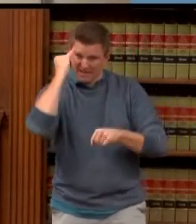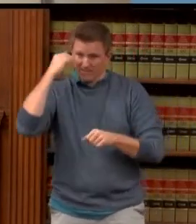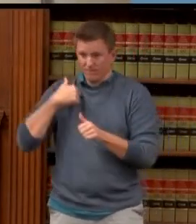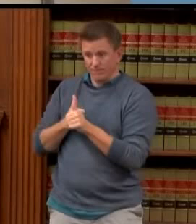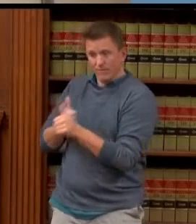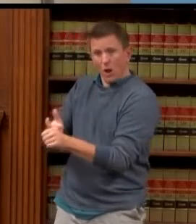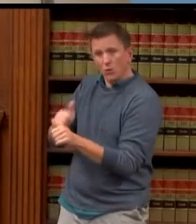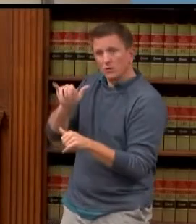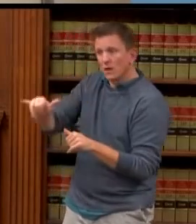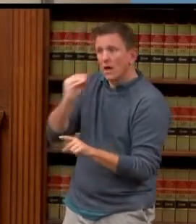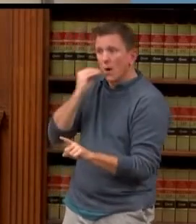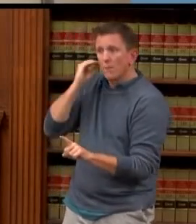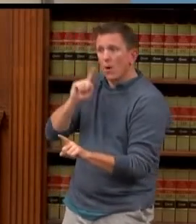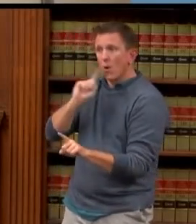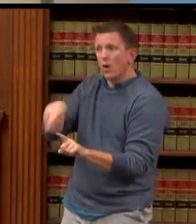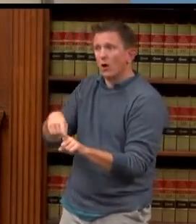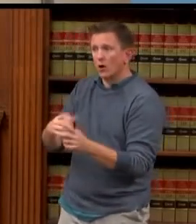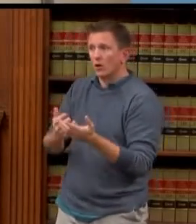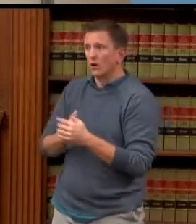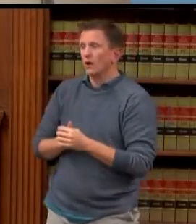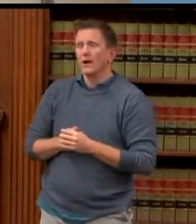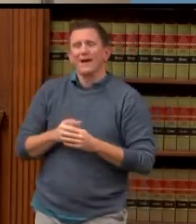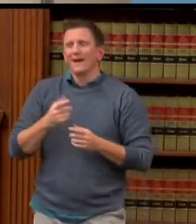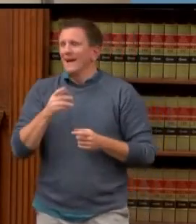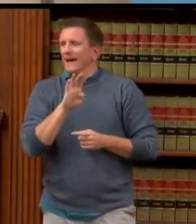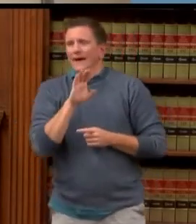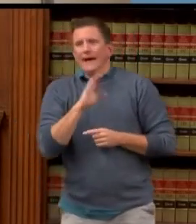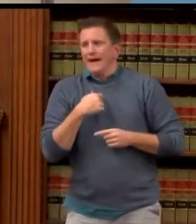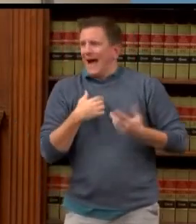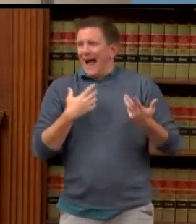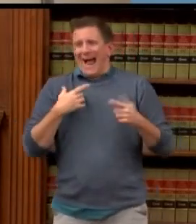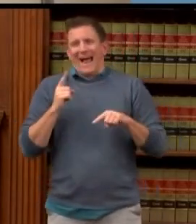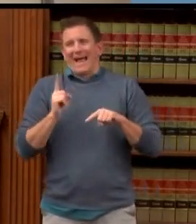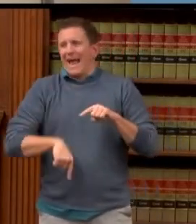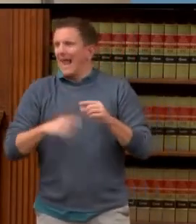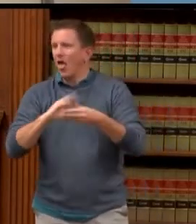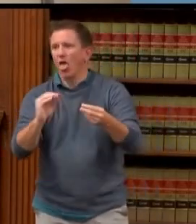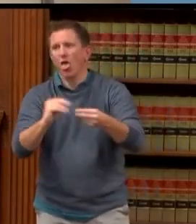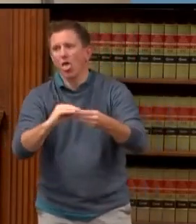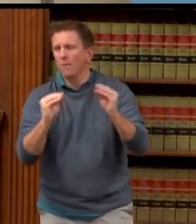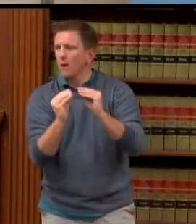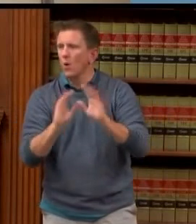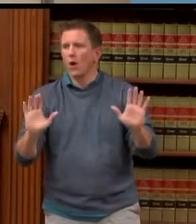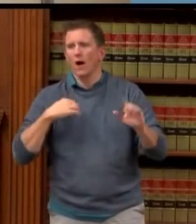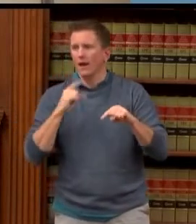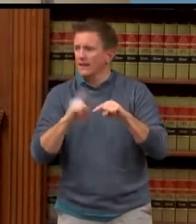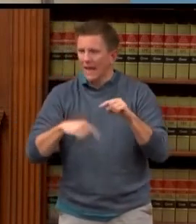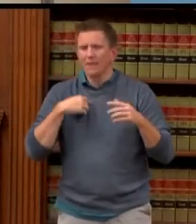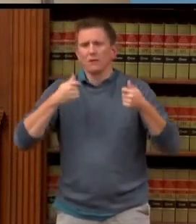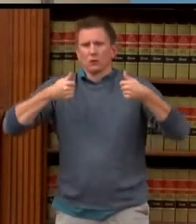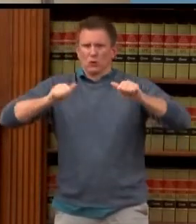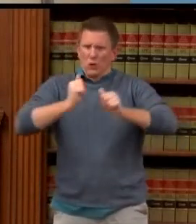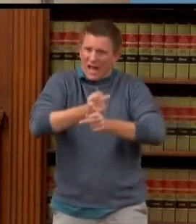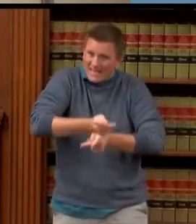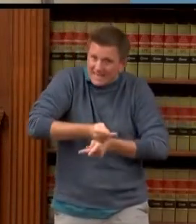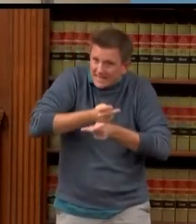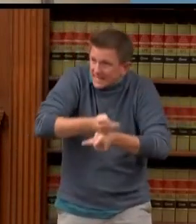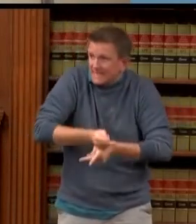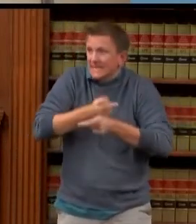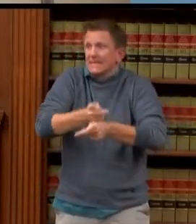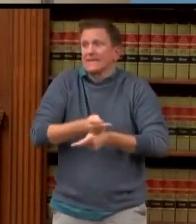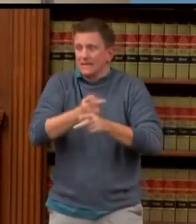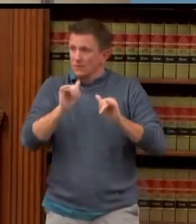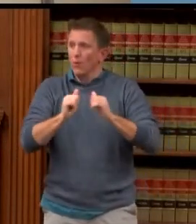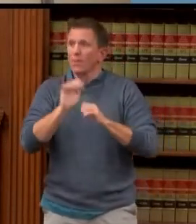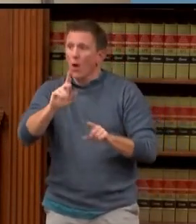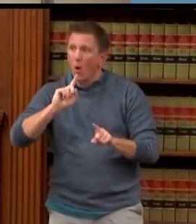use discretion with our public health orders, because every one of our public health orders, we recognize it has an impact on